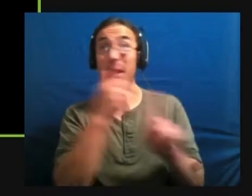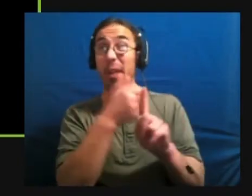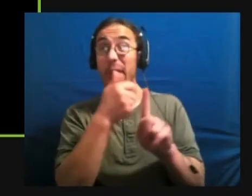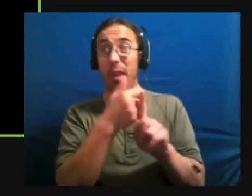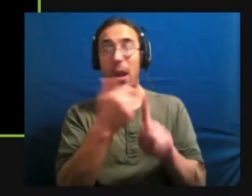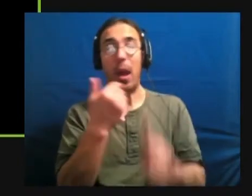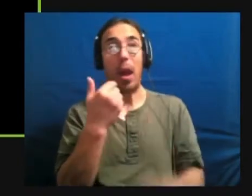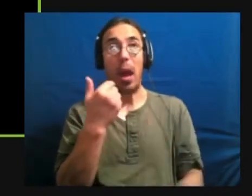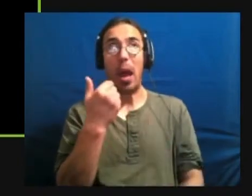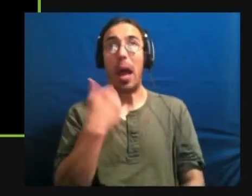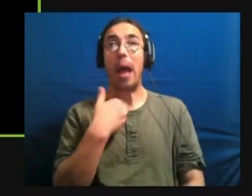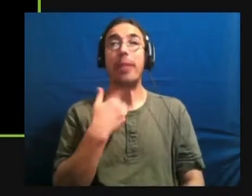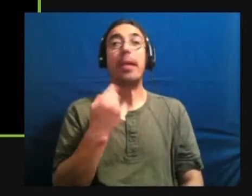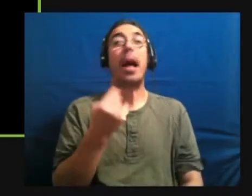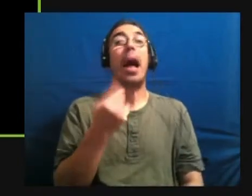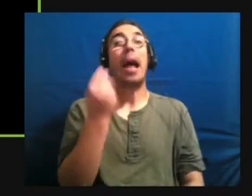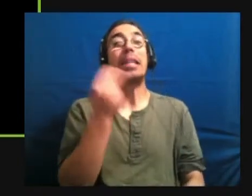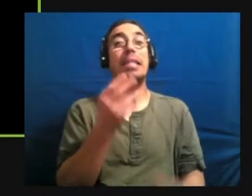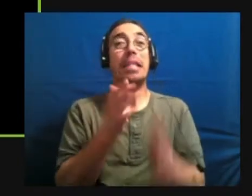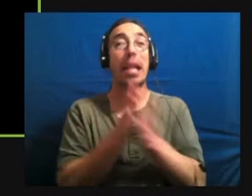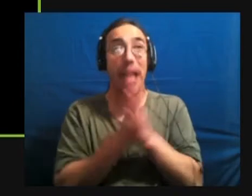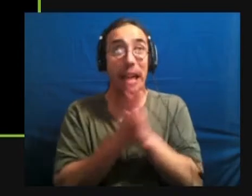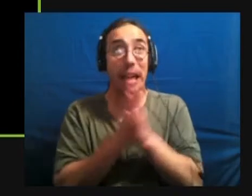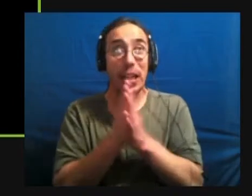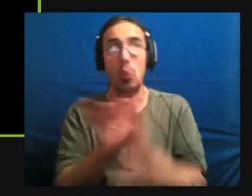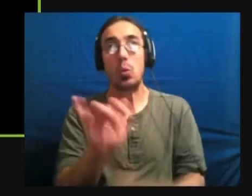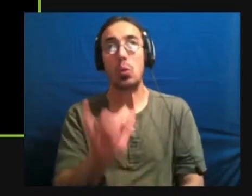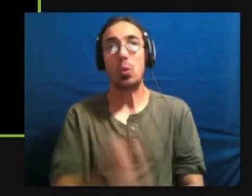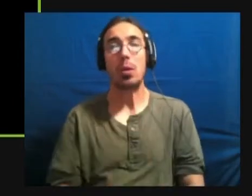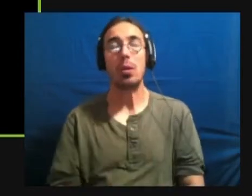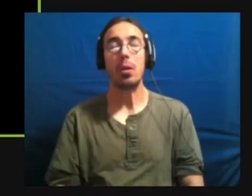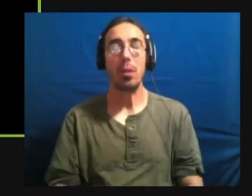the highest dedication to